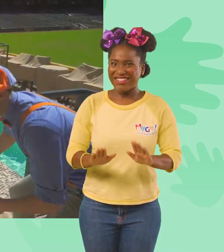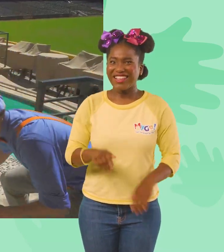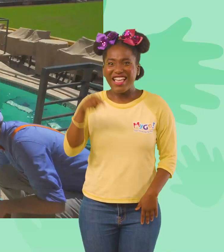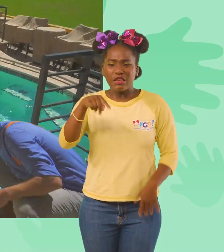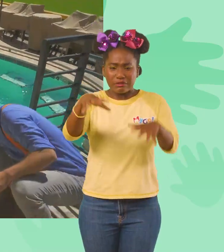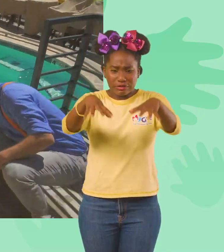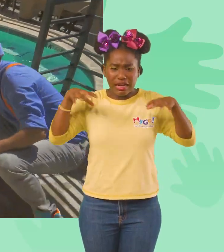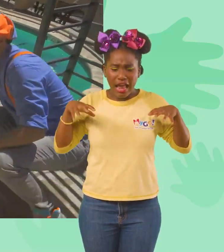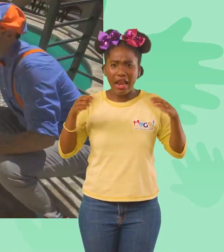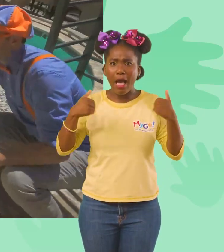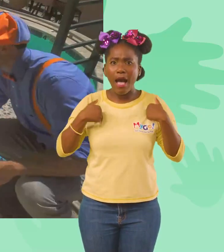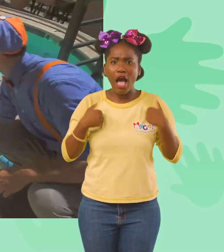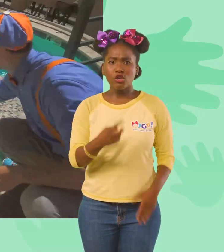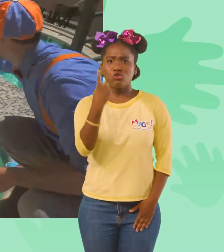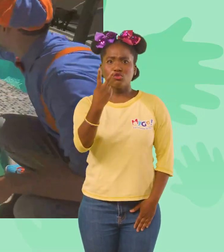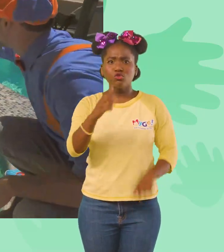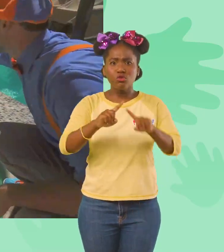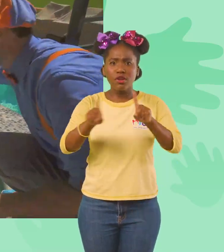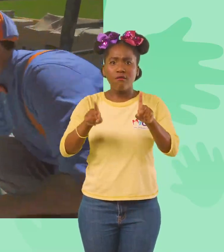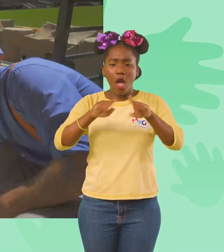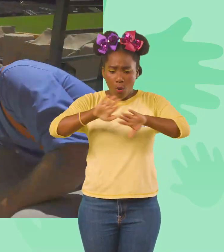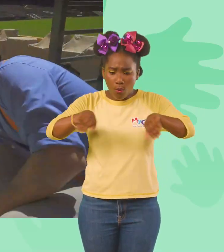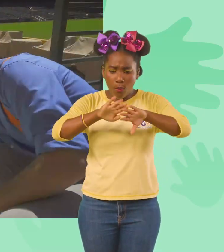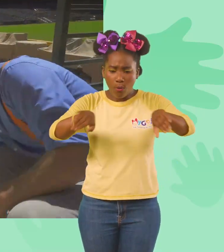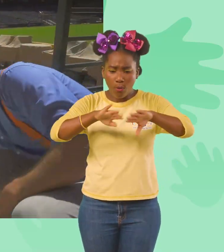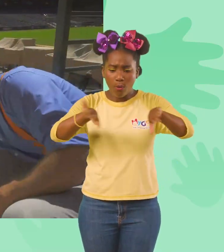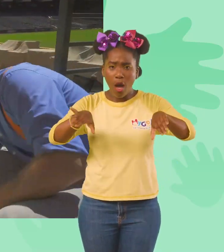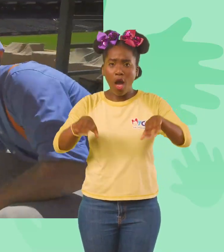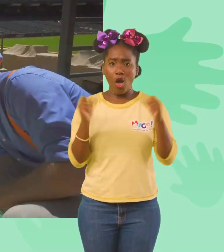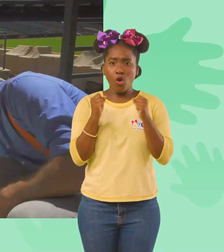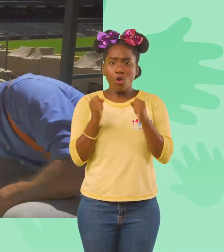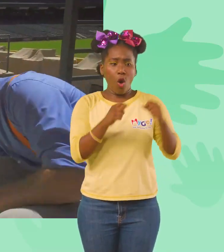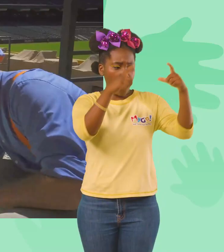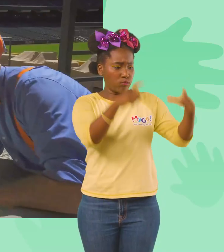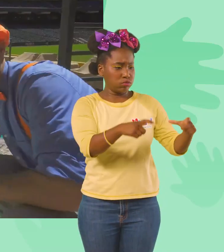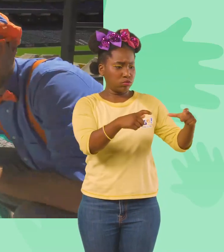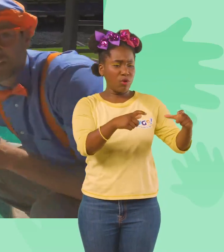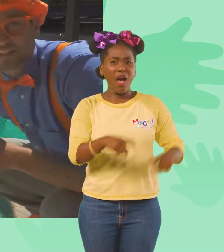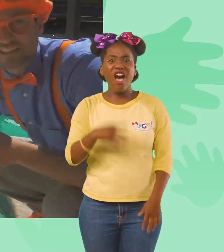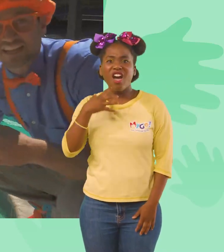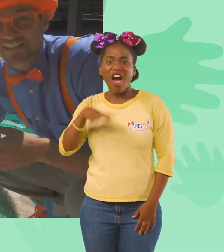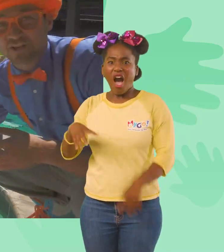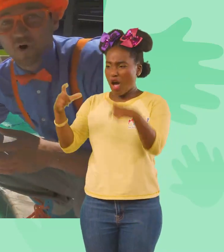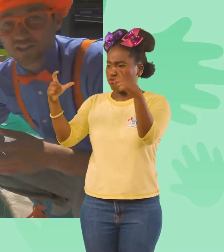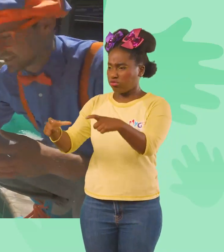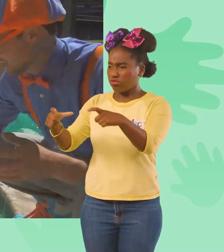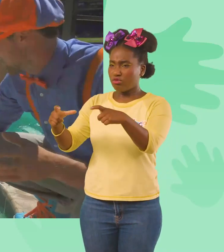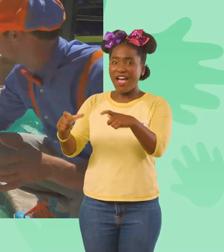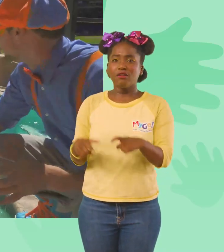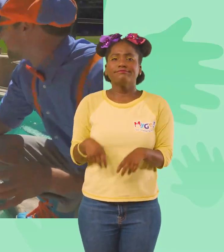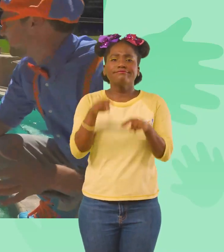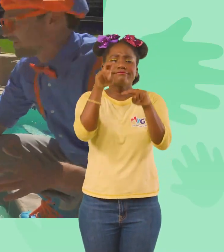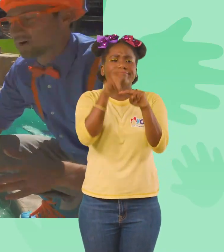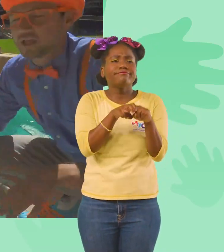stadium even has a pool over there and a hot tub. Whoa, you can sit in these and watch the